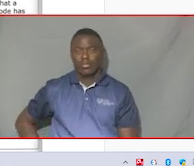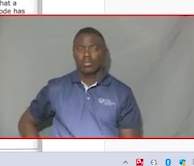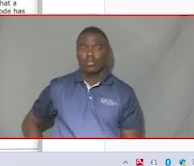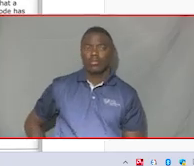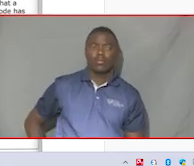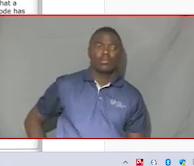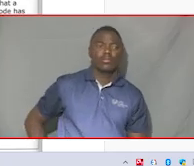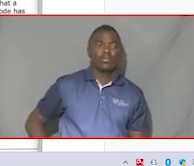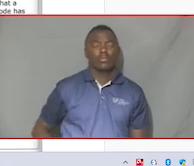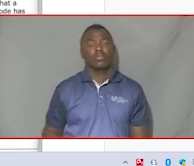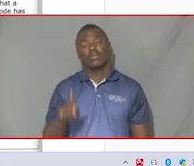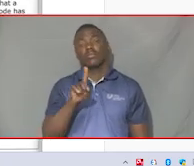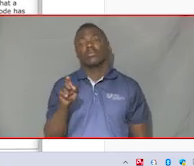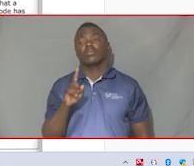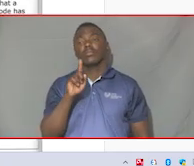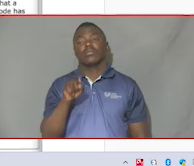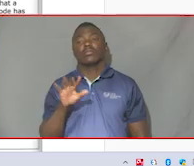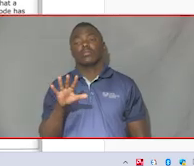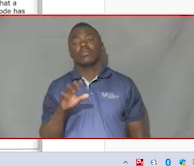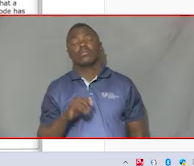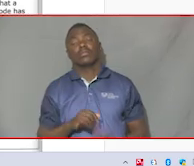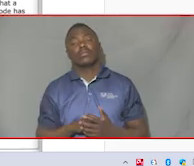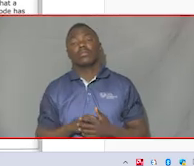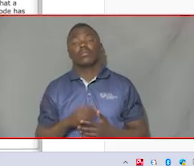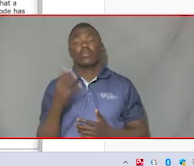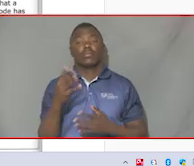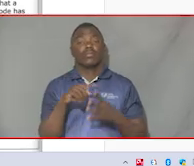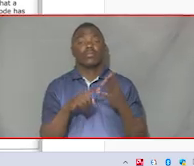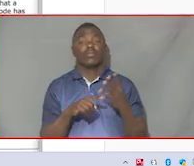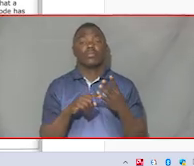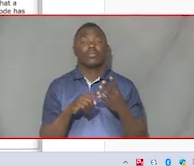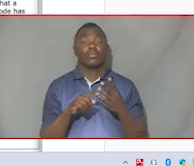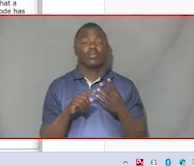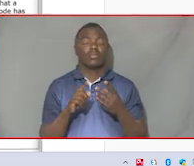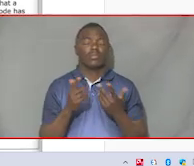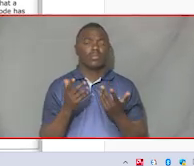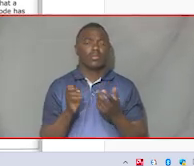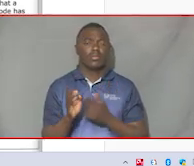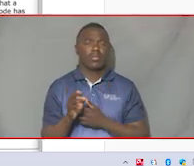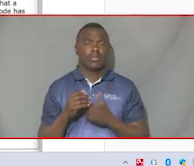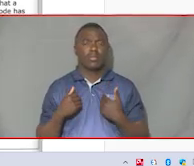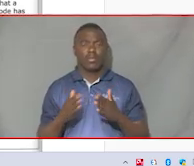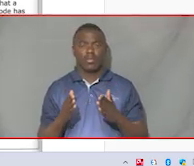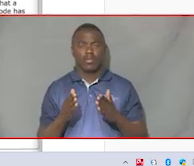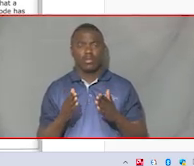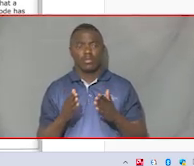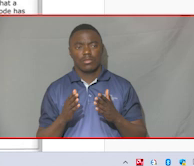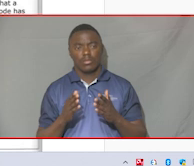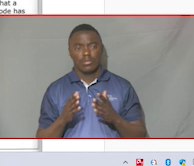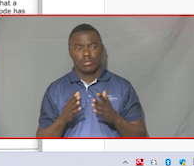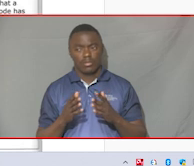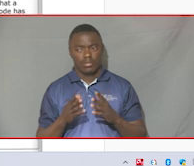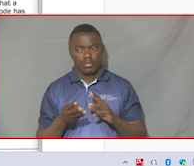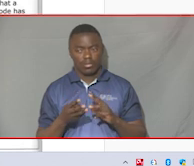Right, question 1.5 says, how many 4-digit codes are possible if the code should start with should have